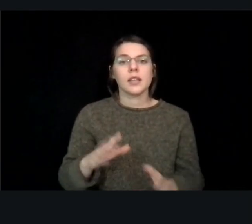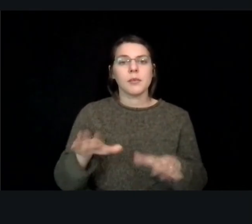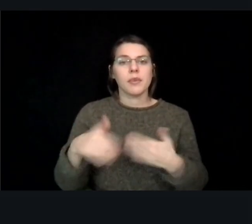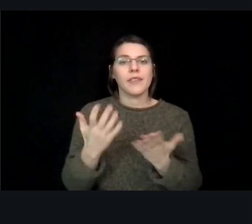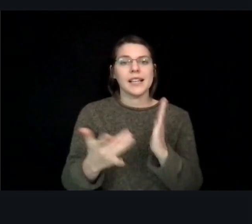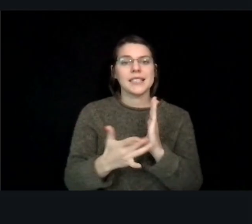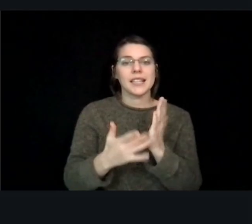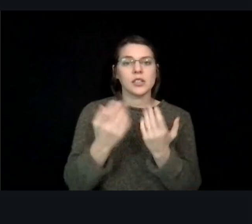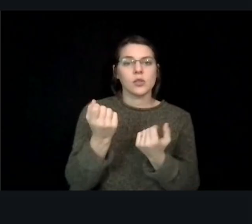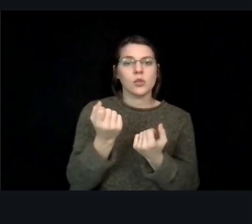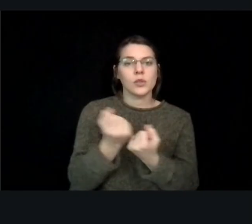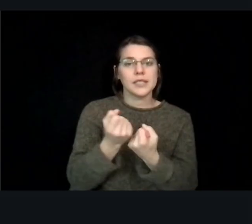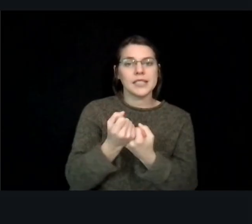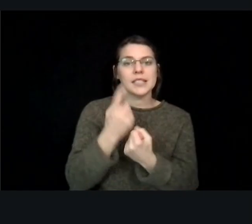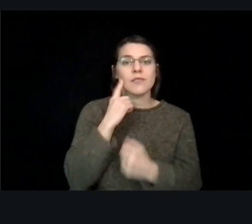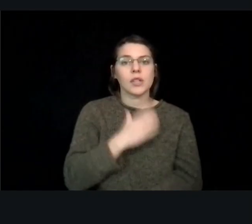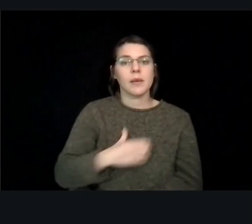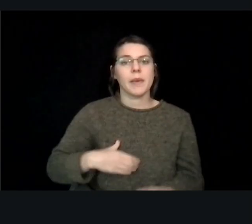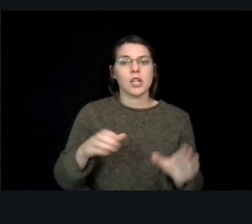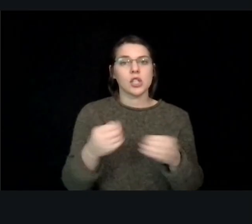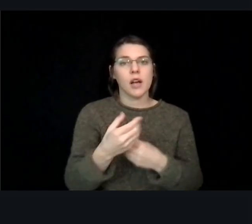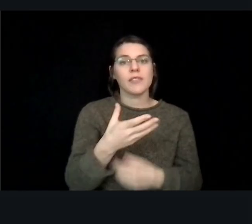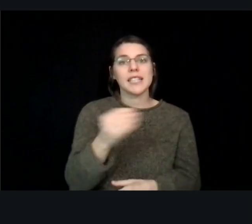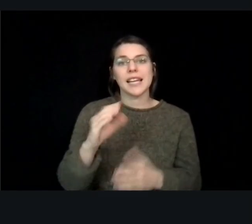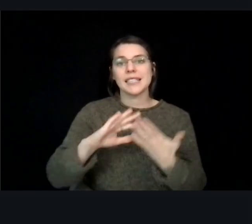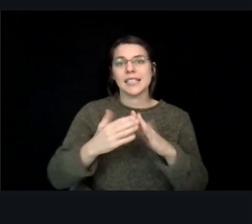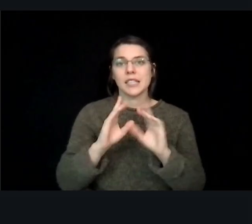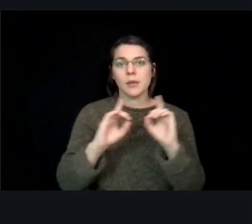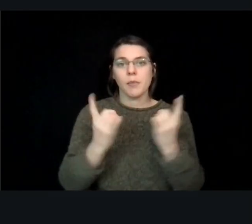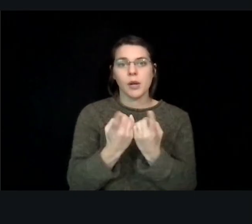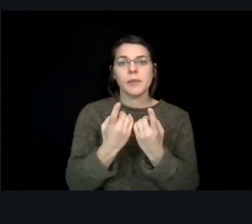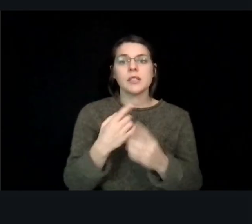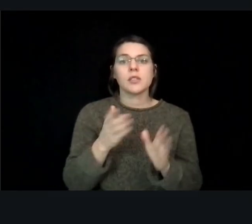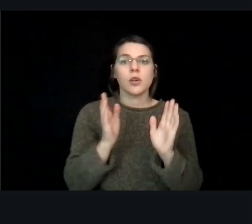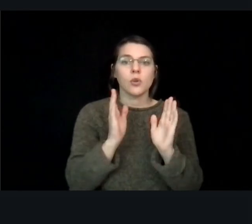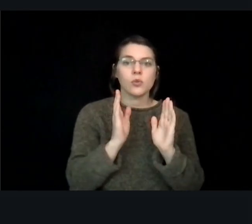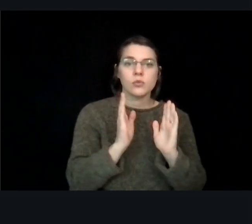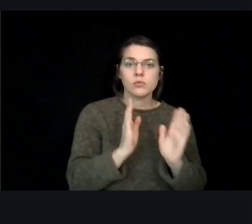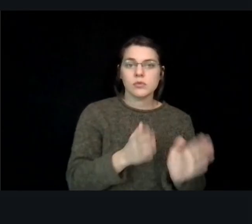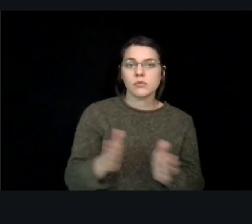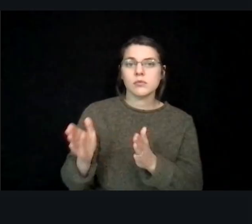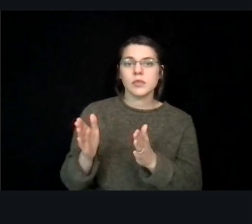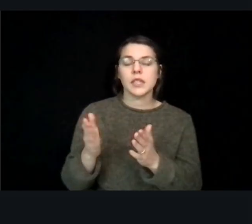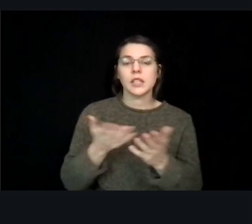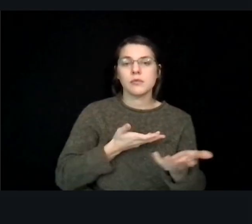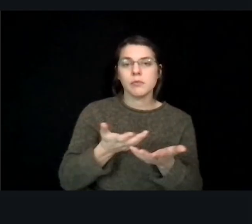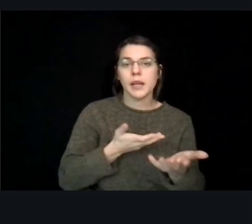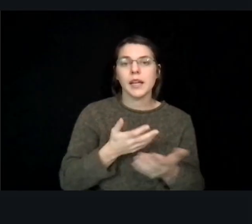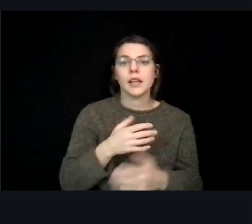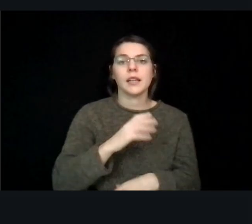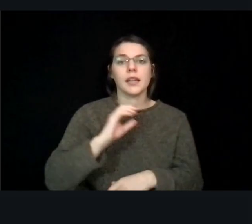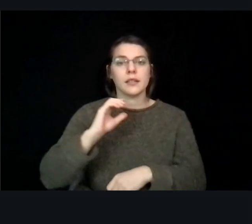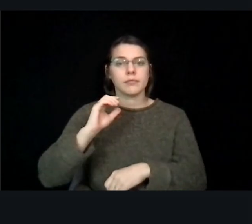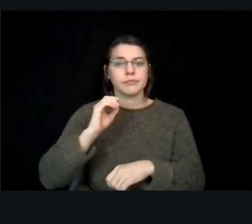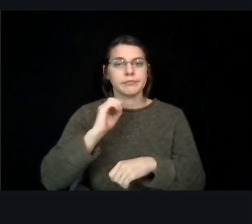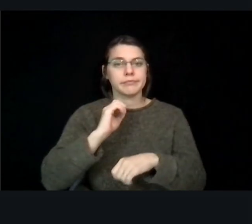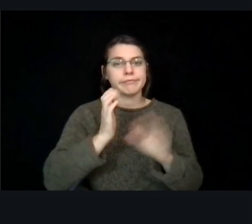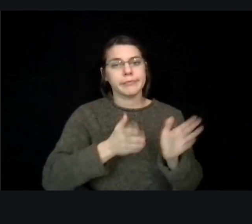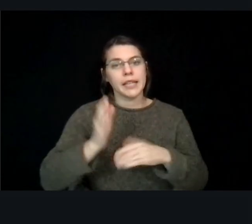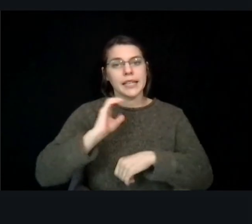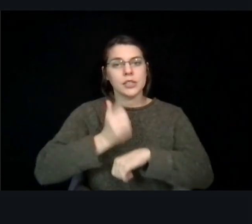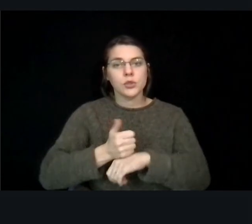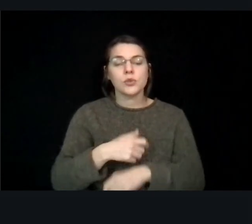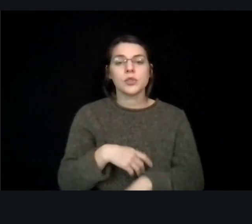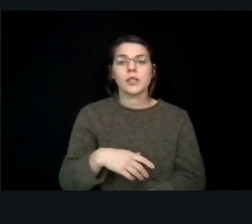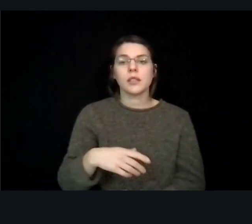so citywide, for engagement planning and execution, constituent services, and a few programs, think Snow Angels,